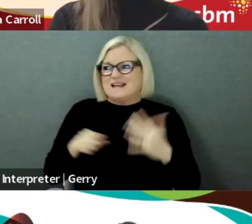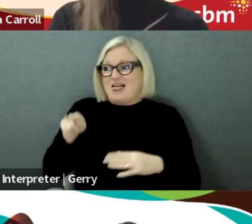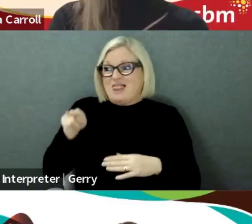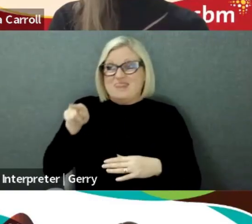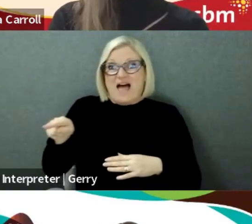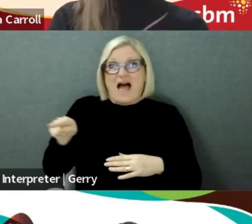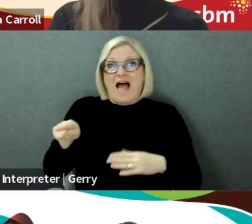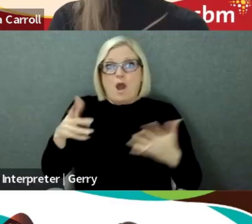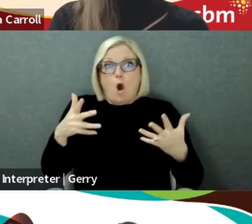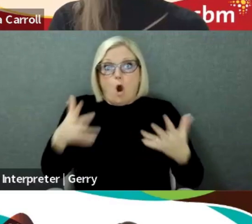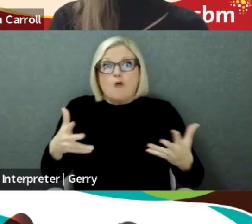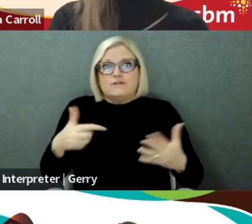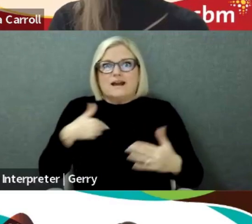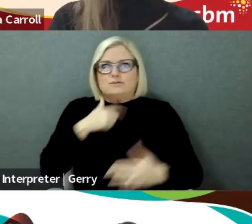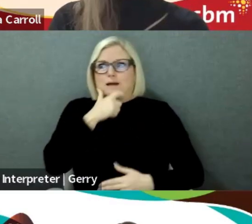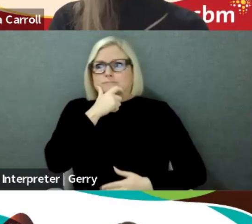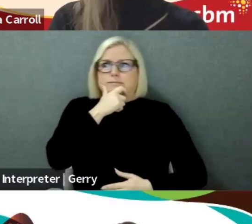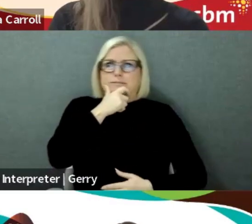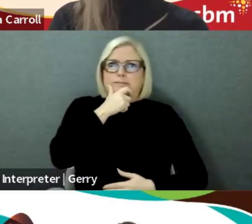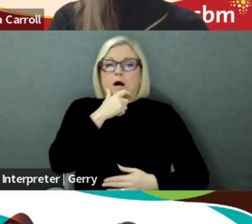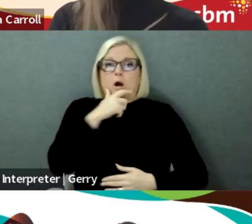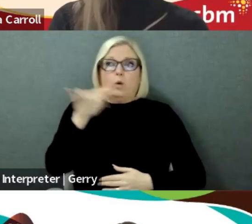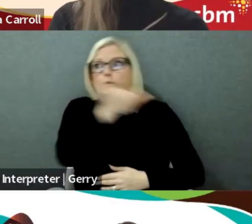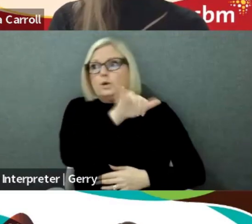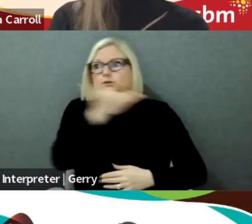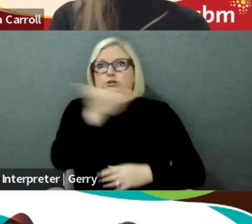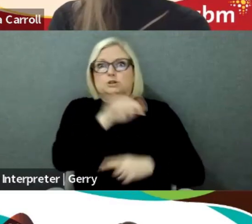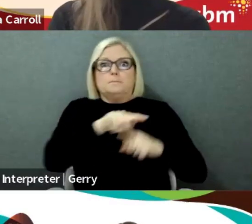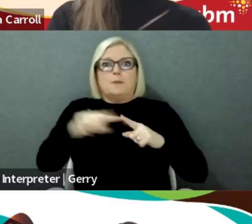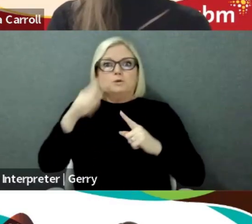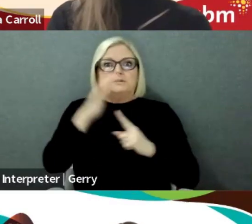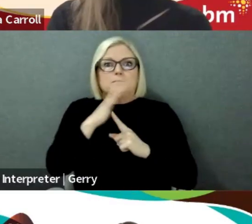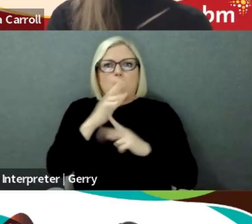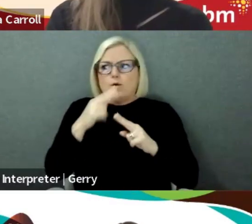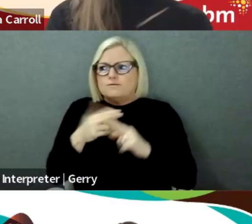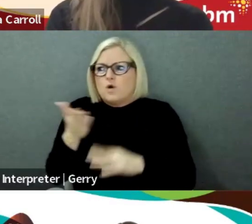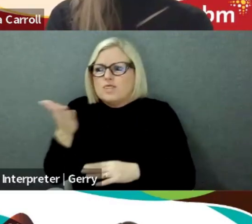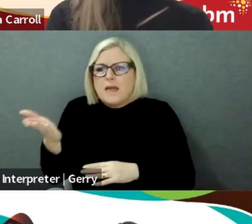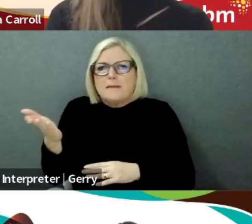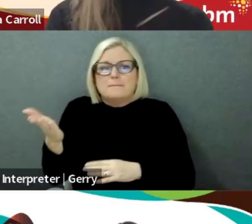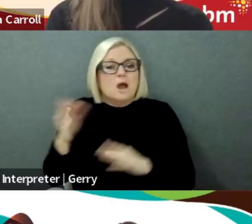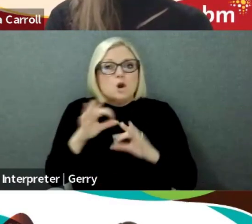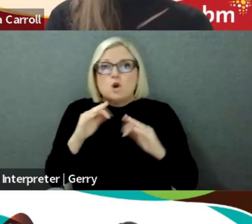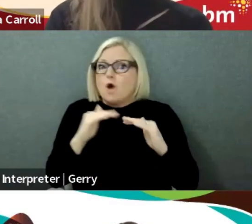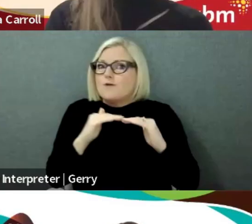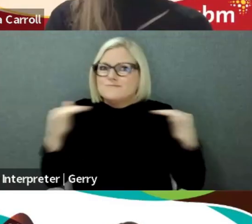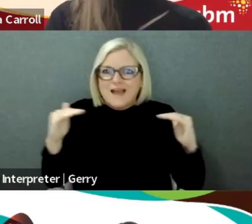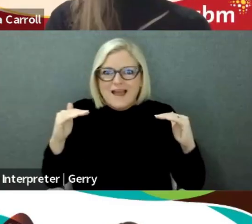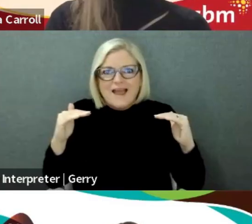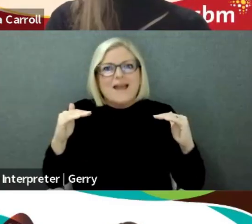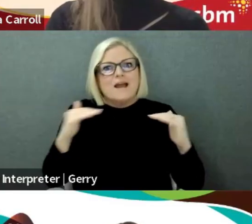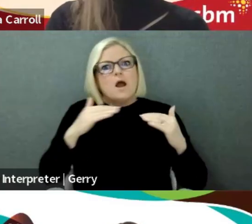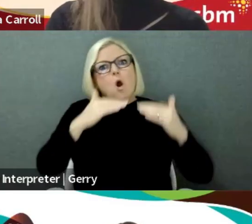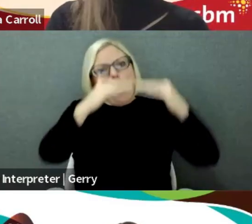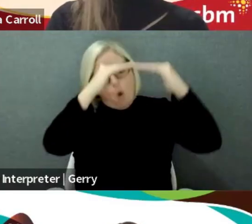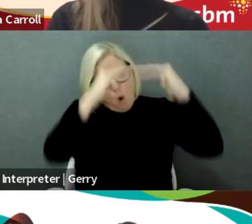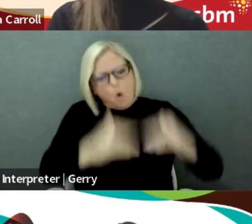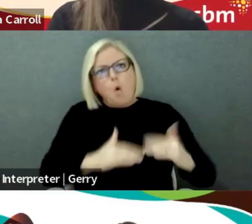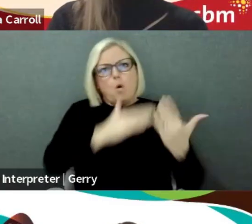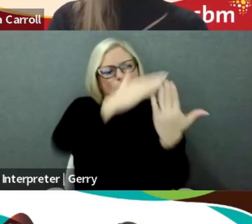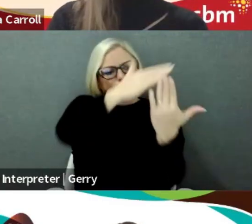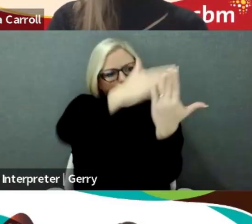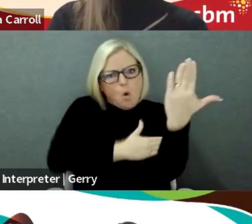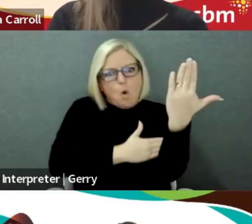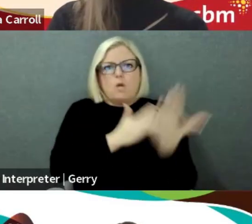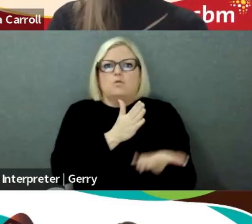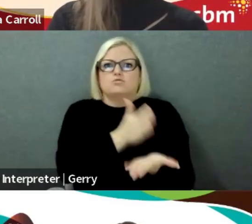most. These are basic human rights and we should not have to beg for them. Governments must recognize that all these rights must work